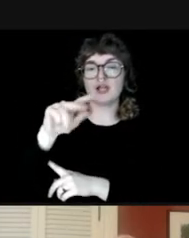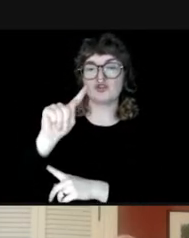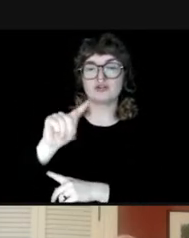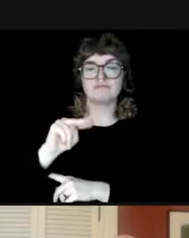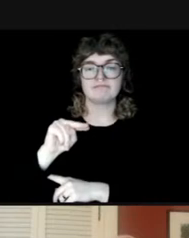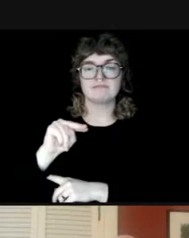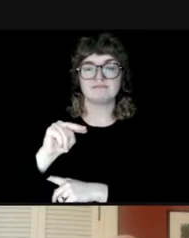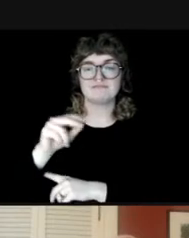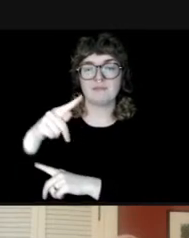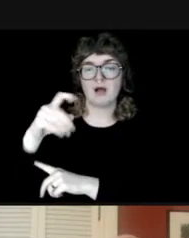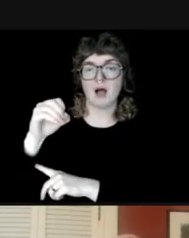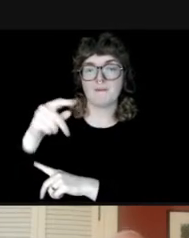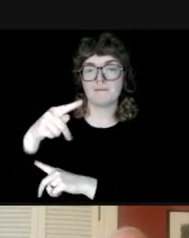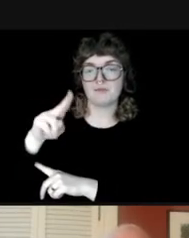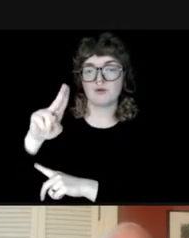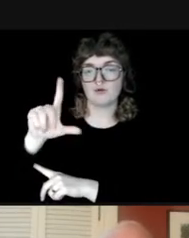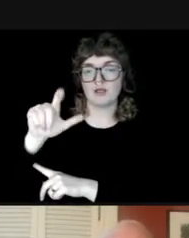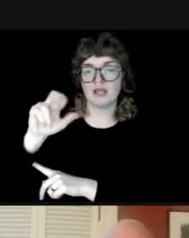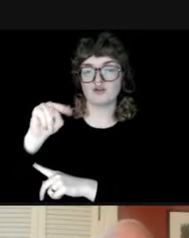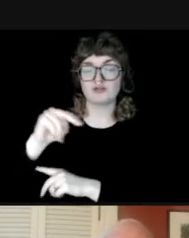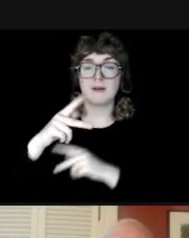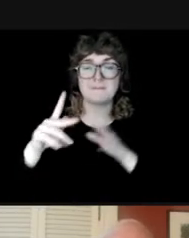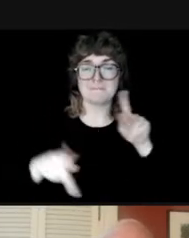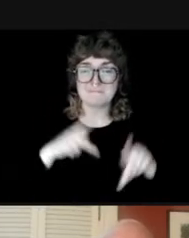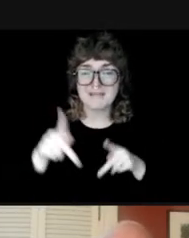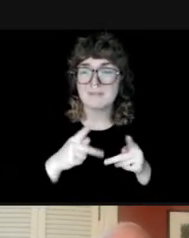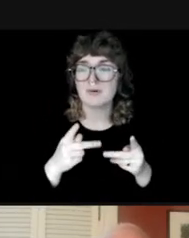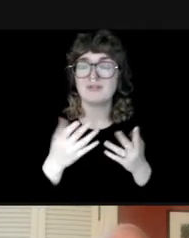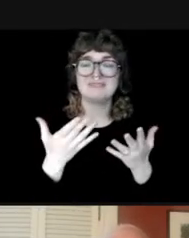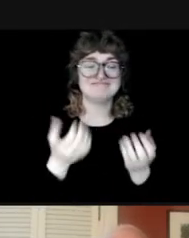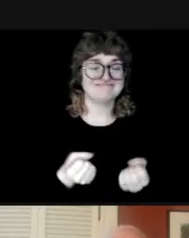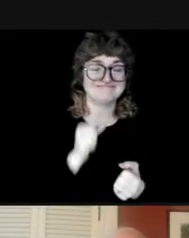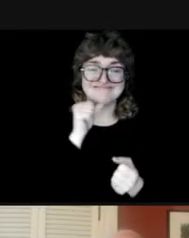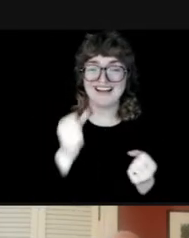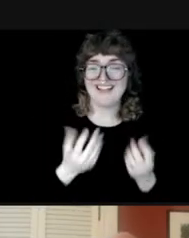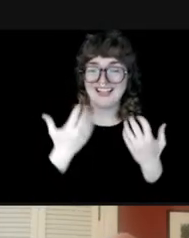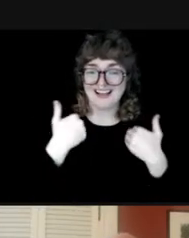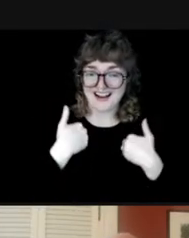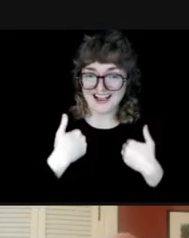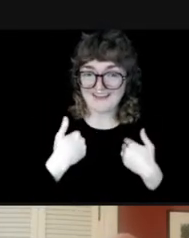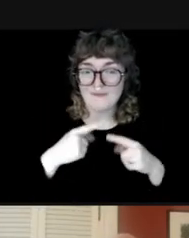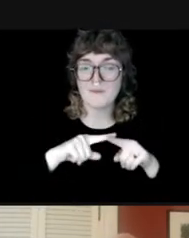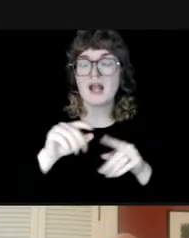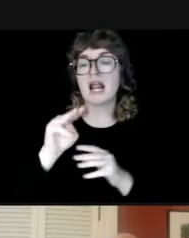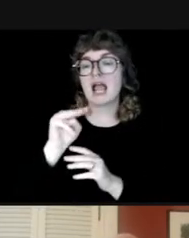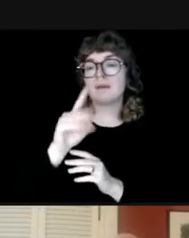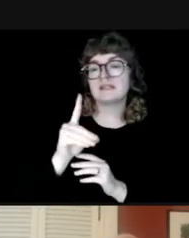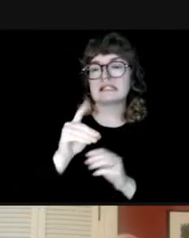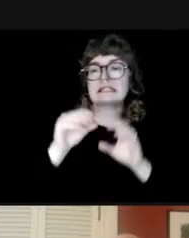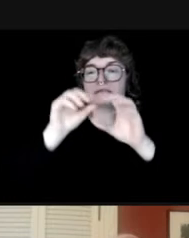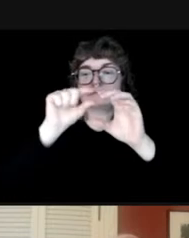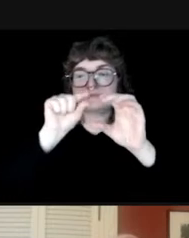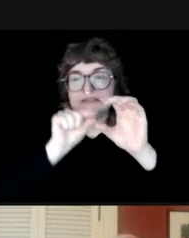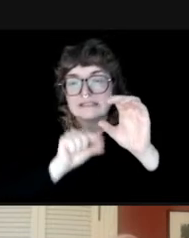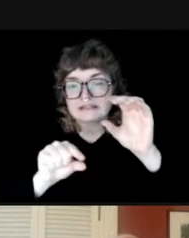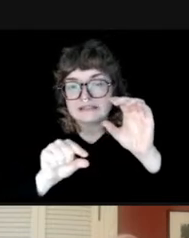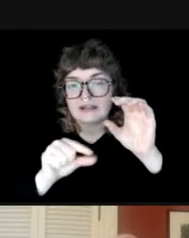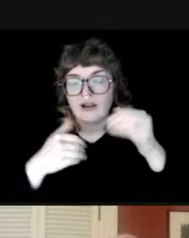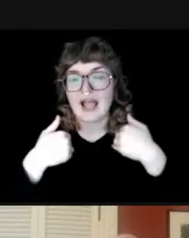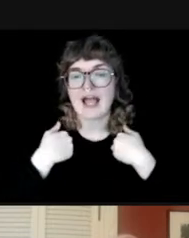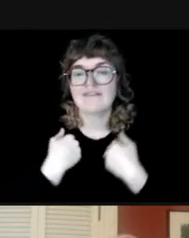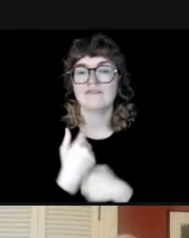40 plus population is there where Maryland is tucked into the middle of all the states. and you can see it in green here on the